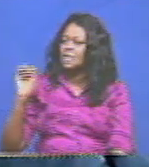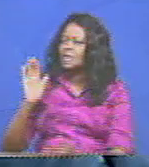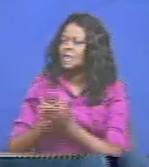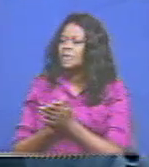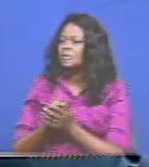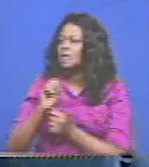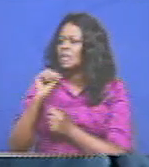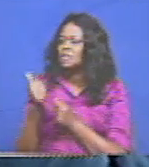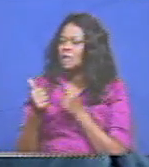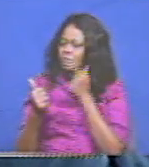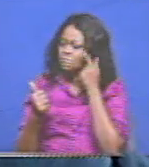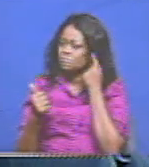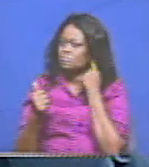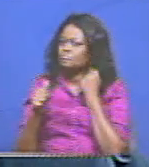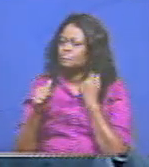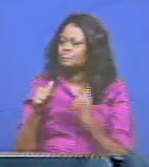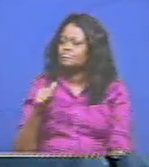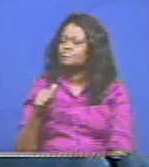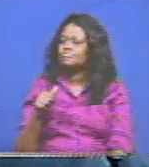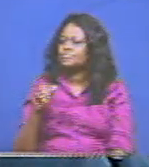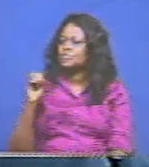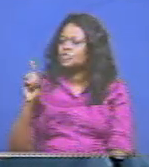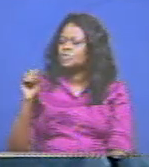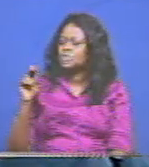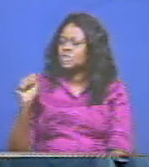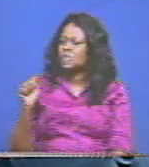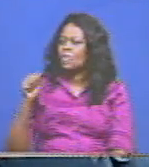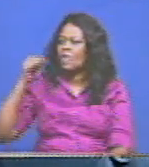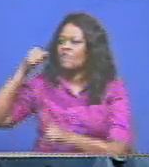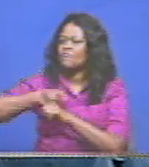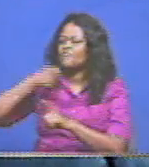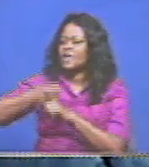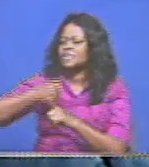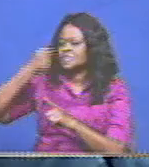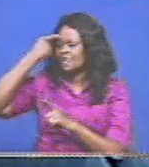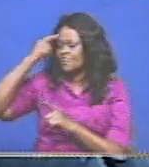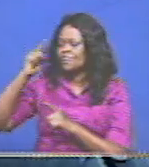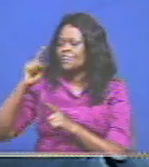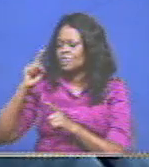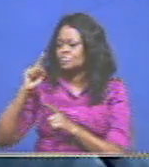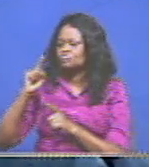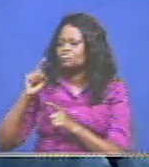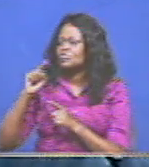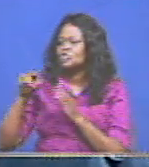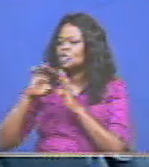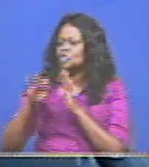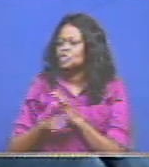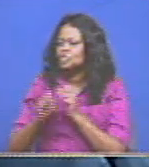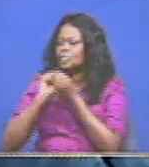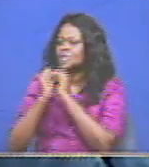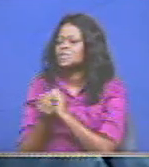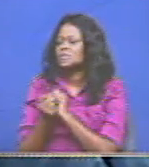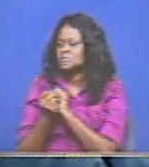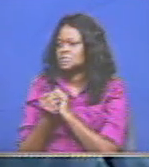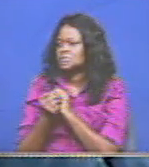later Odinga and the rest we're mm-hmm. fighting for what we call Section 2A to make sure that this country becomes